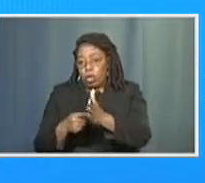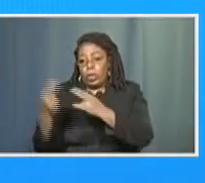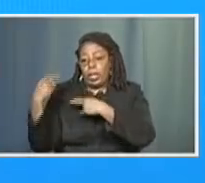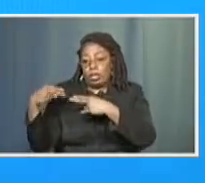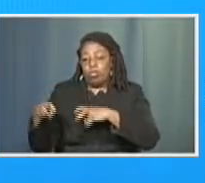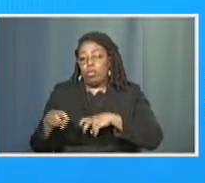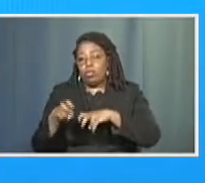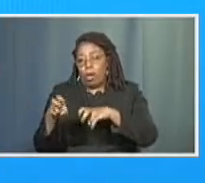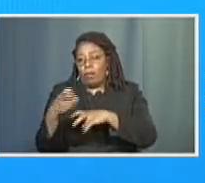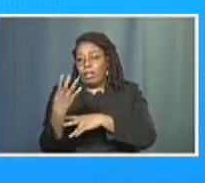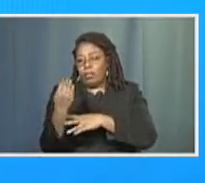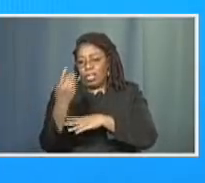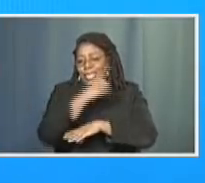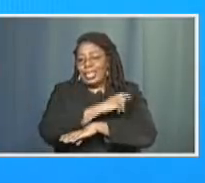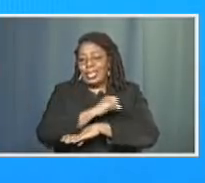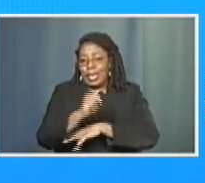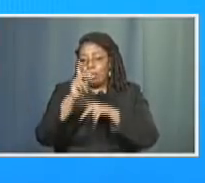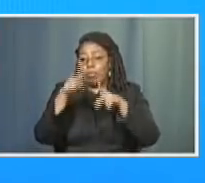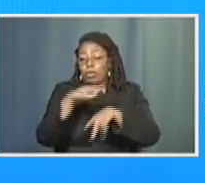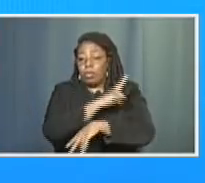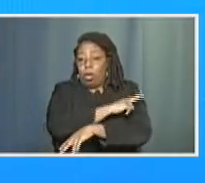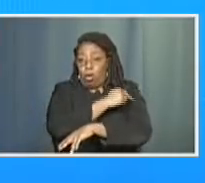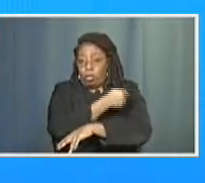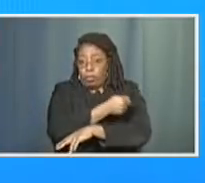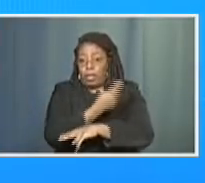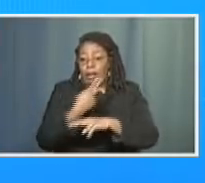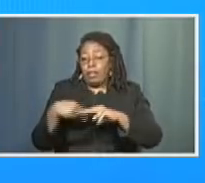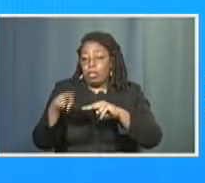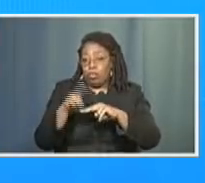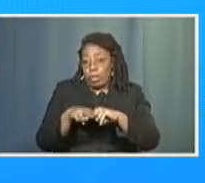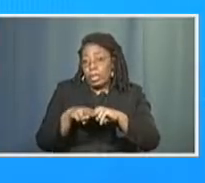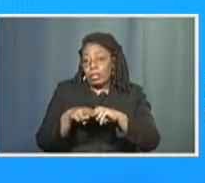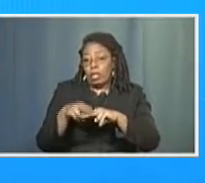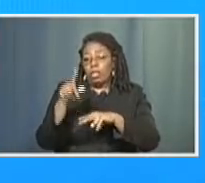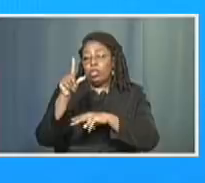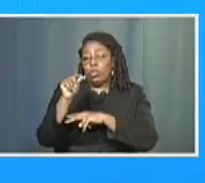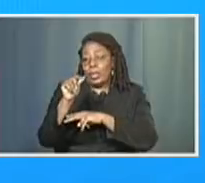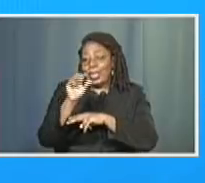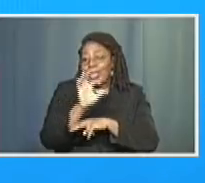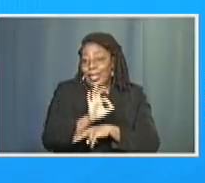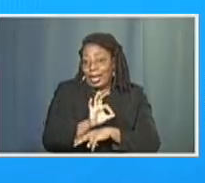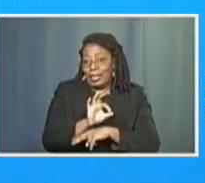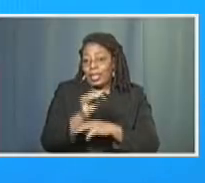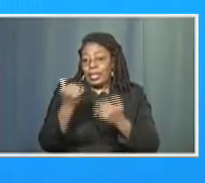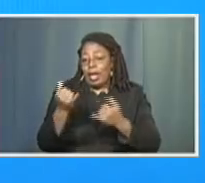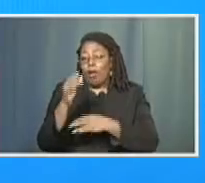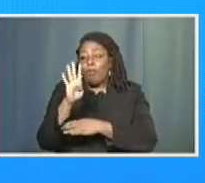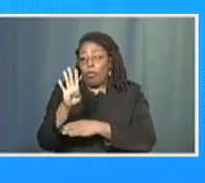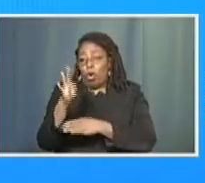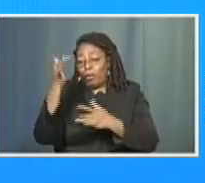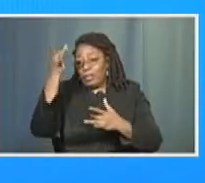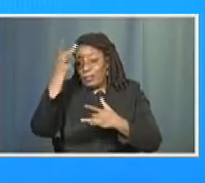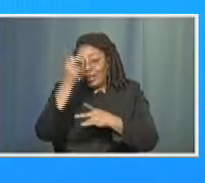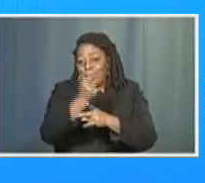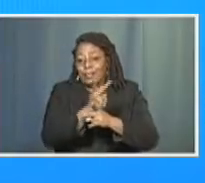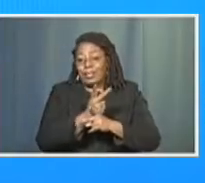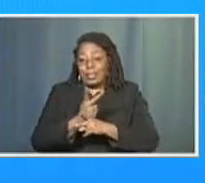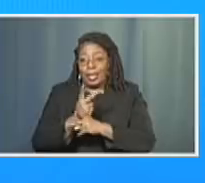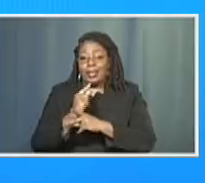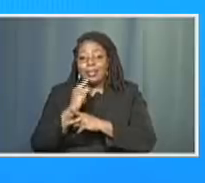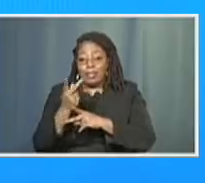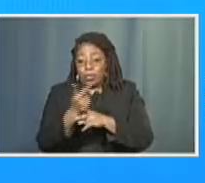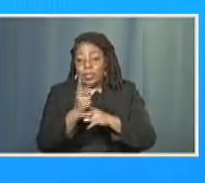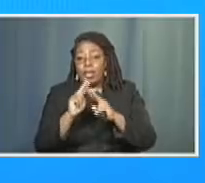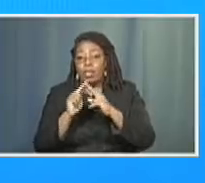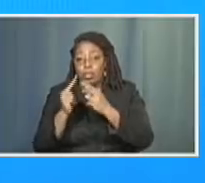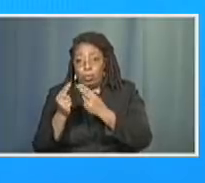within 14 days. Hospitalizations have also increased overnight to 29, now 4 of the sick being cared for on the intensive